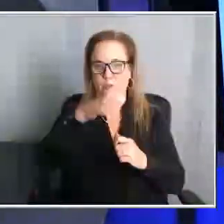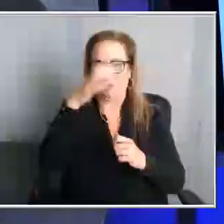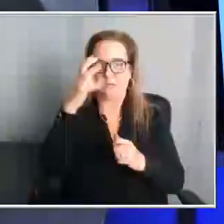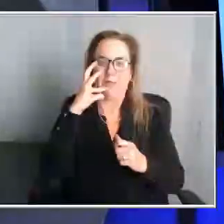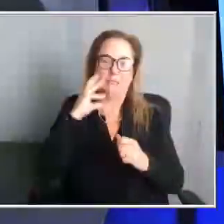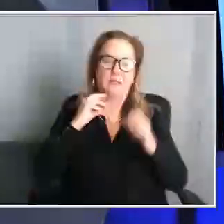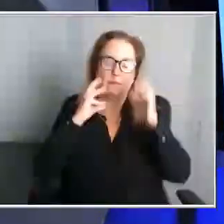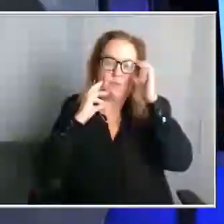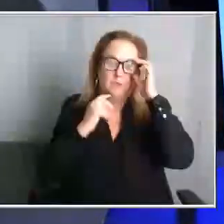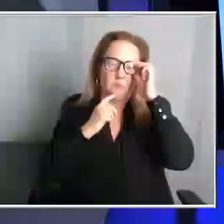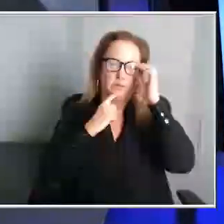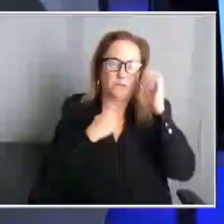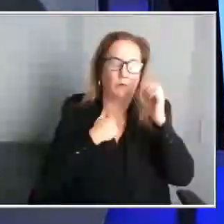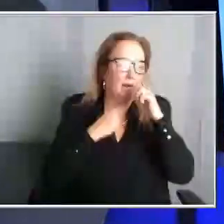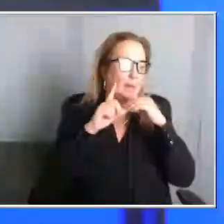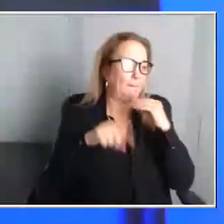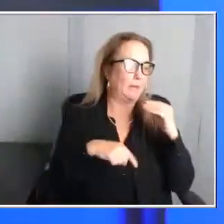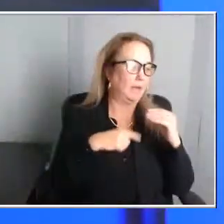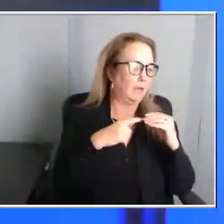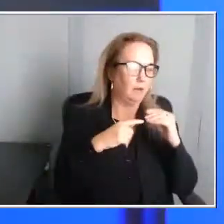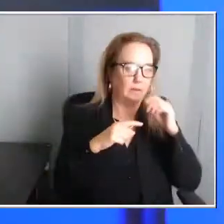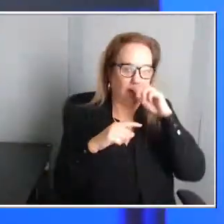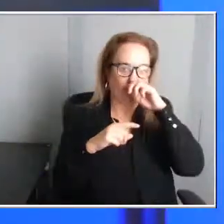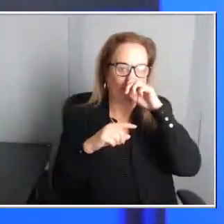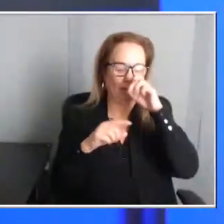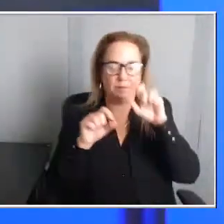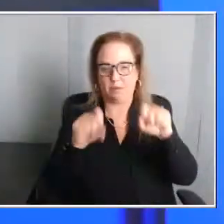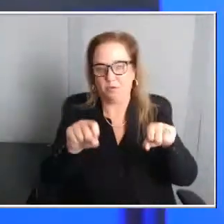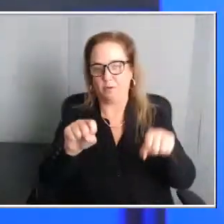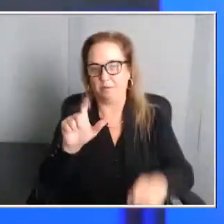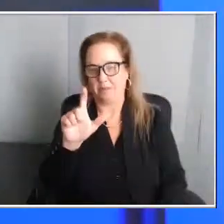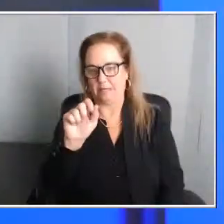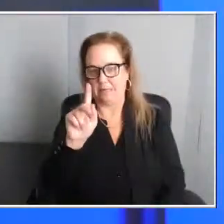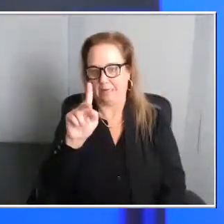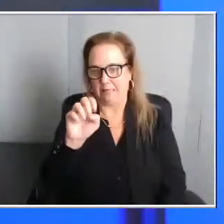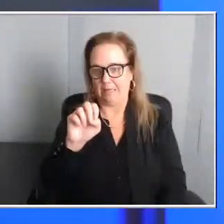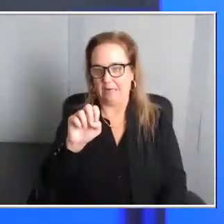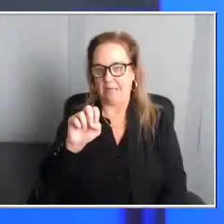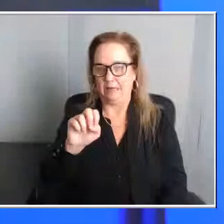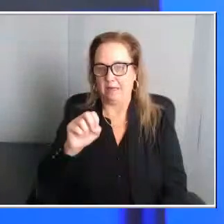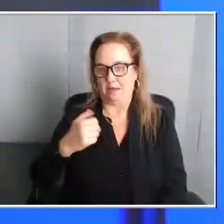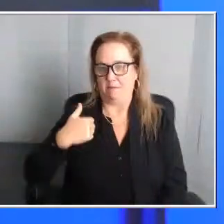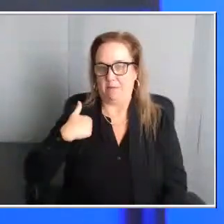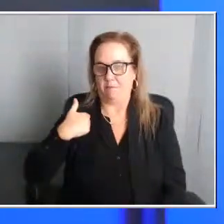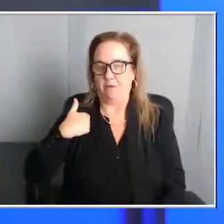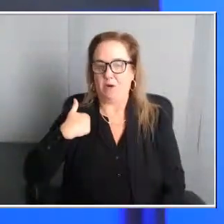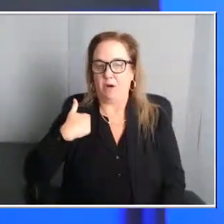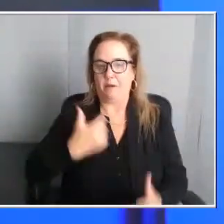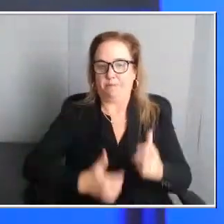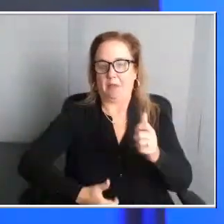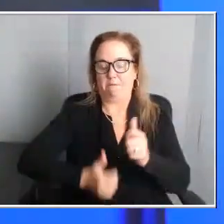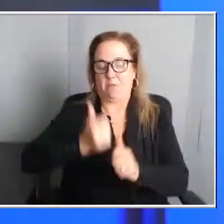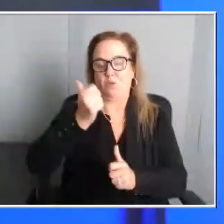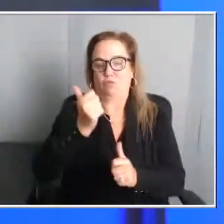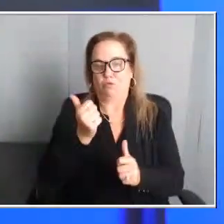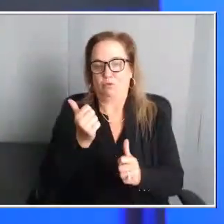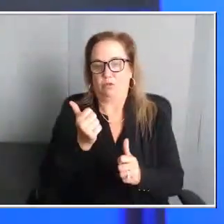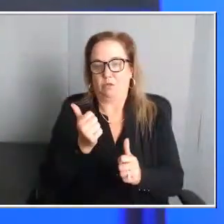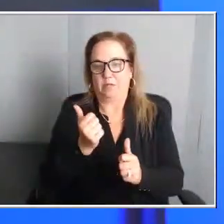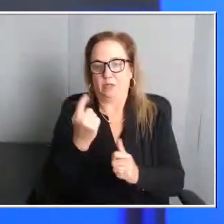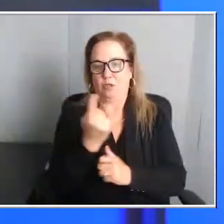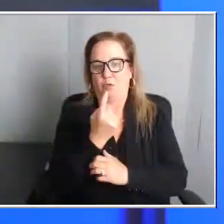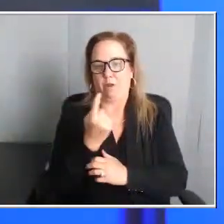me about, what you were able to do at the lake that you weren't able to do before. And most of all, that you were alone,